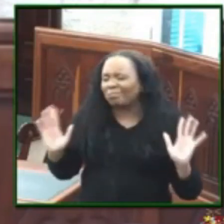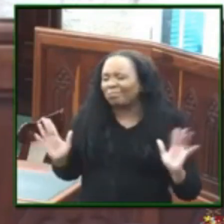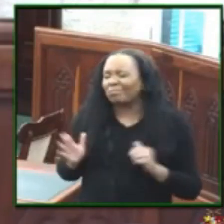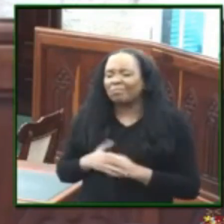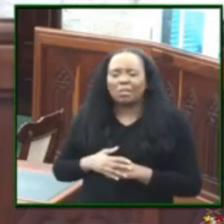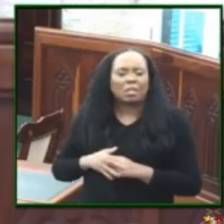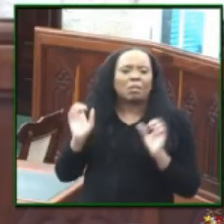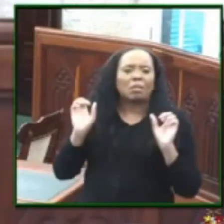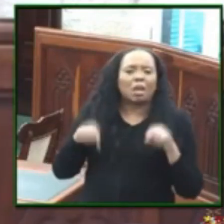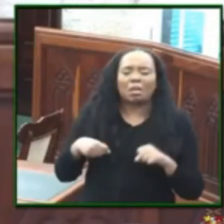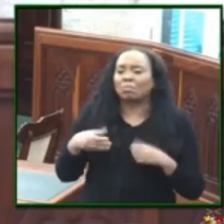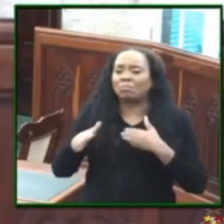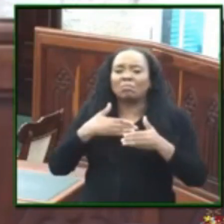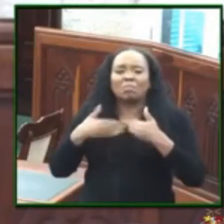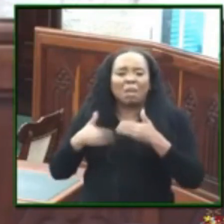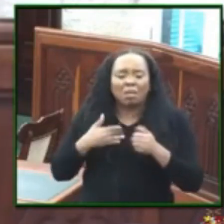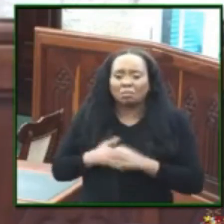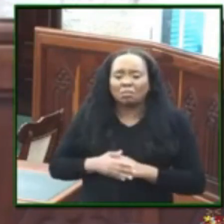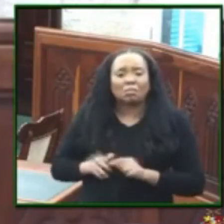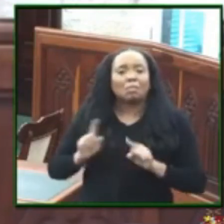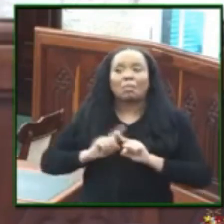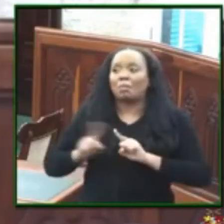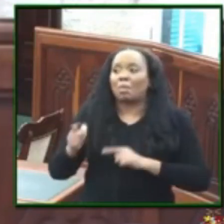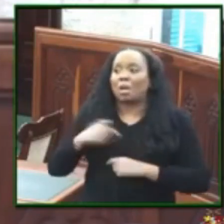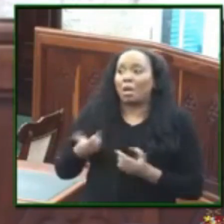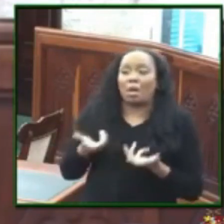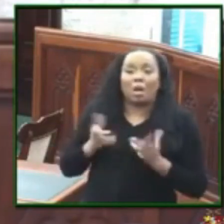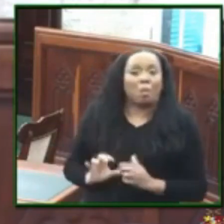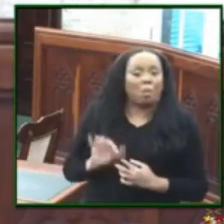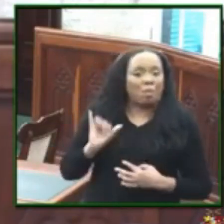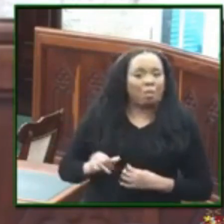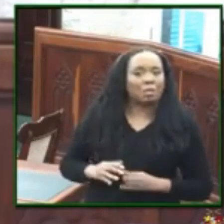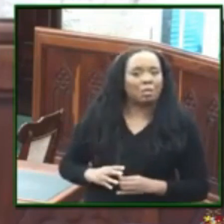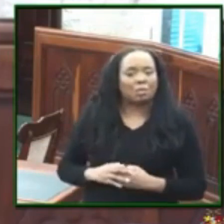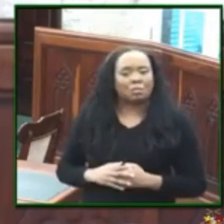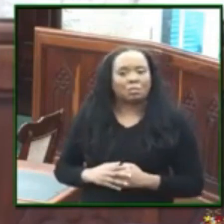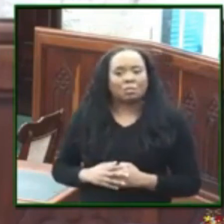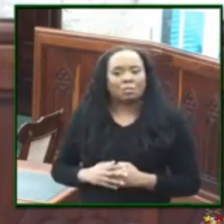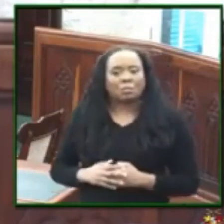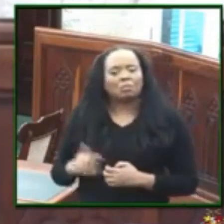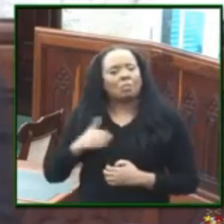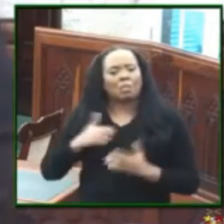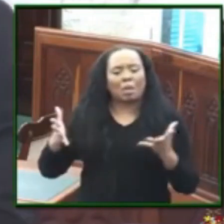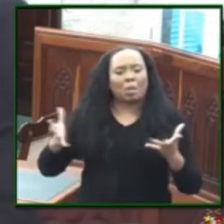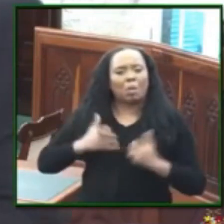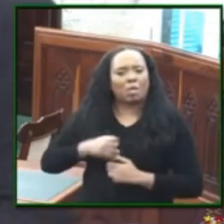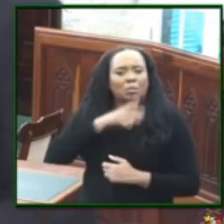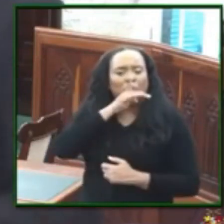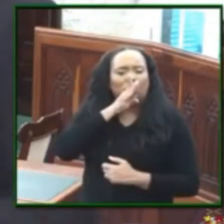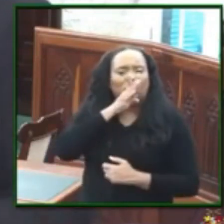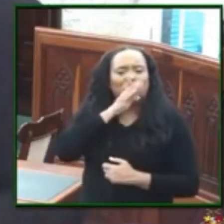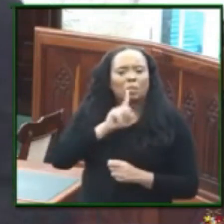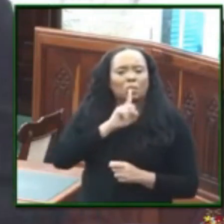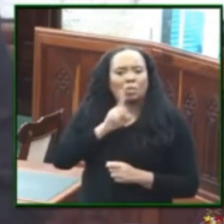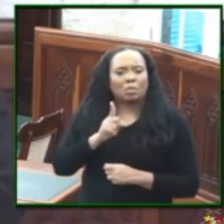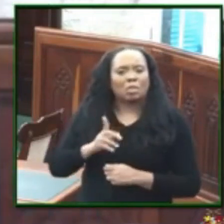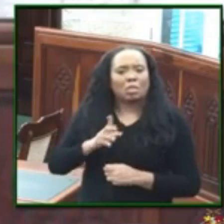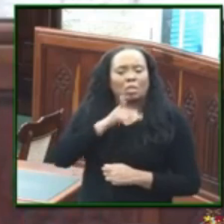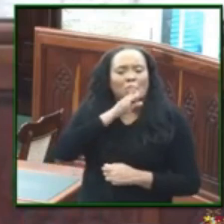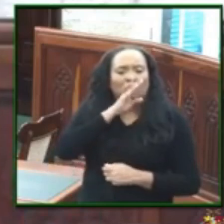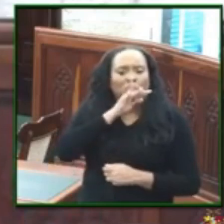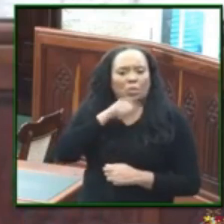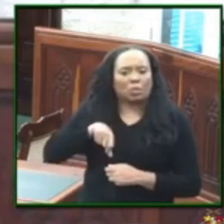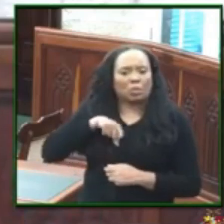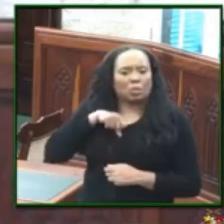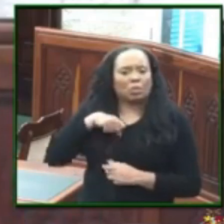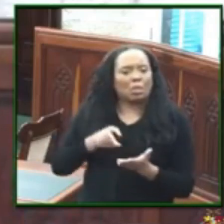French. A place of speech. And implied in that, a place of dignified speech. And I